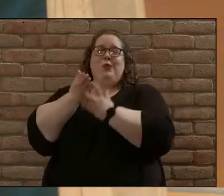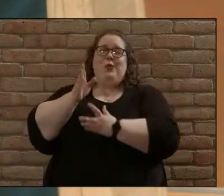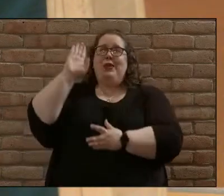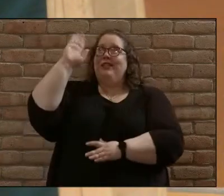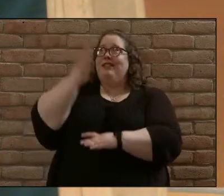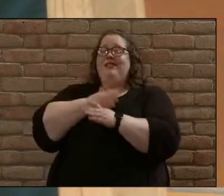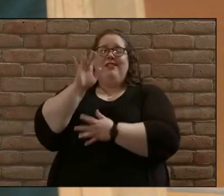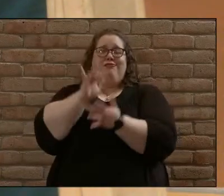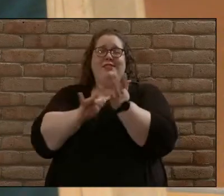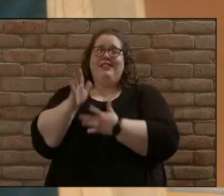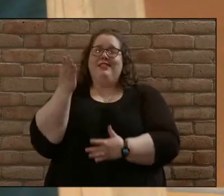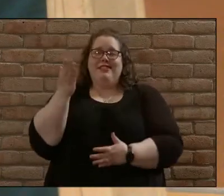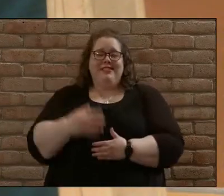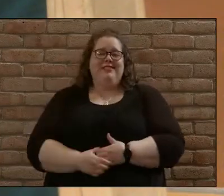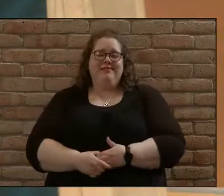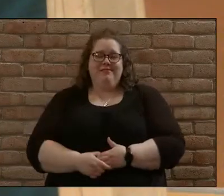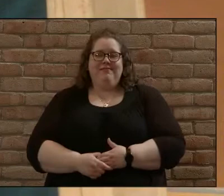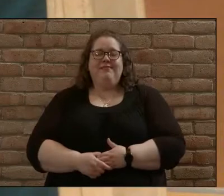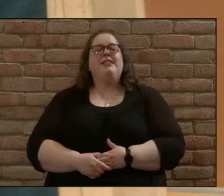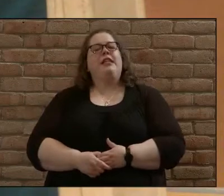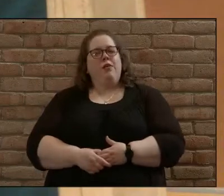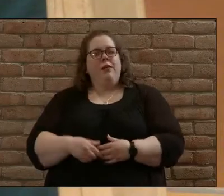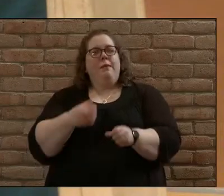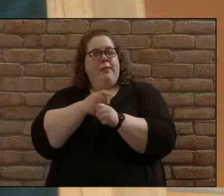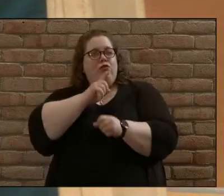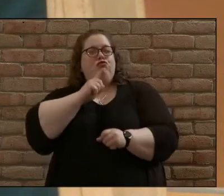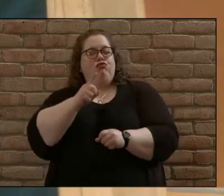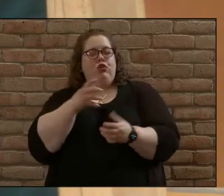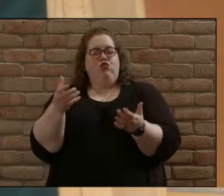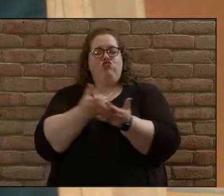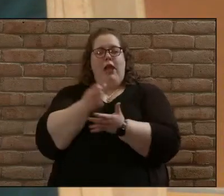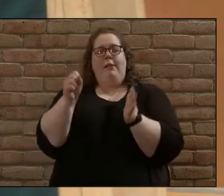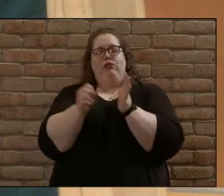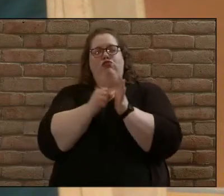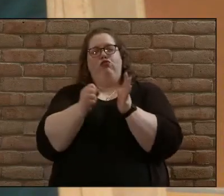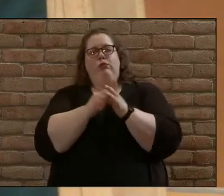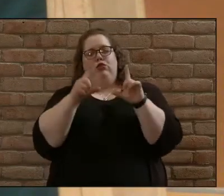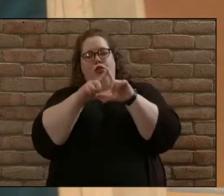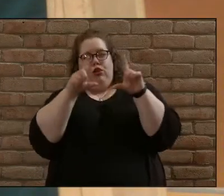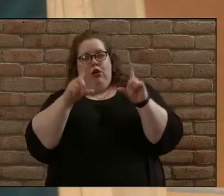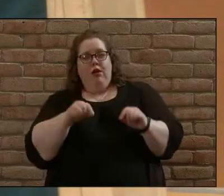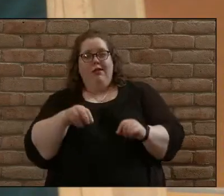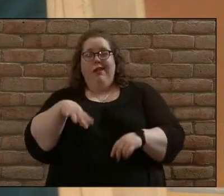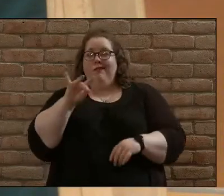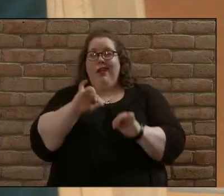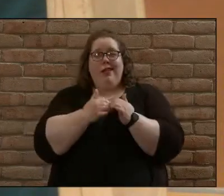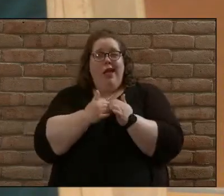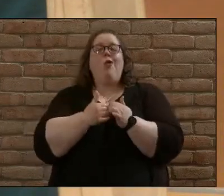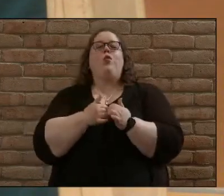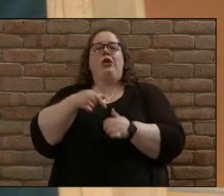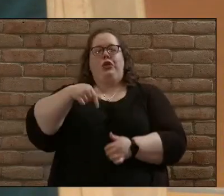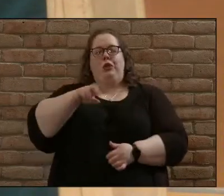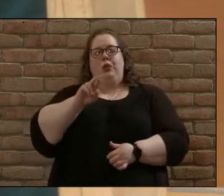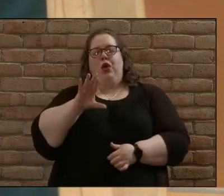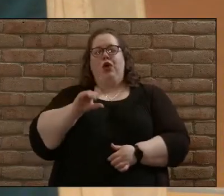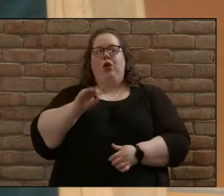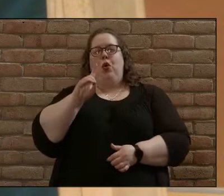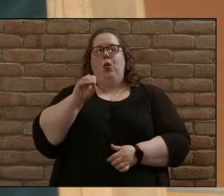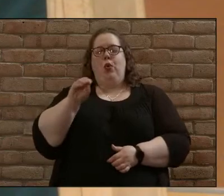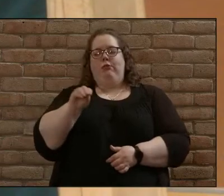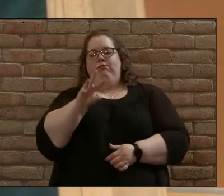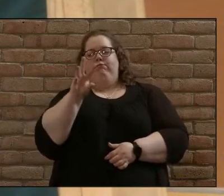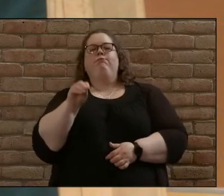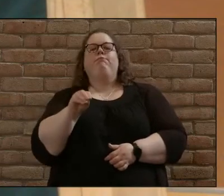Jesus. Make sure, once again, you grab a scripture card. You can find that by scanning the QR code on the screen right